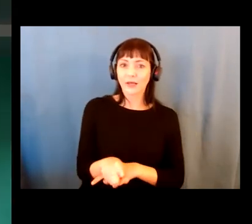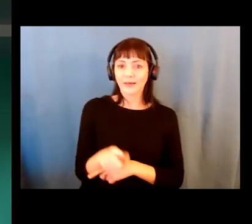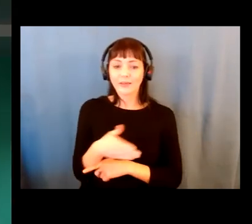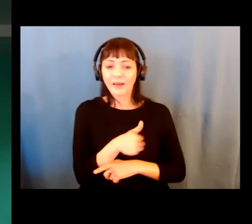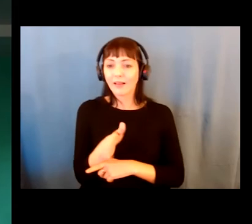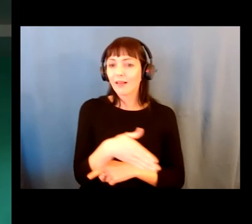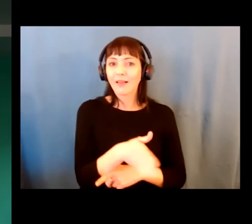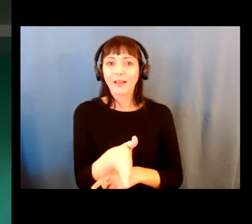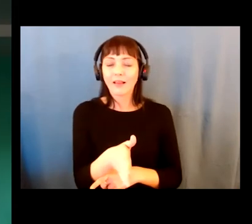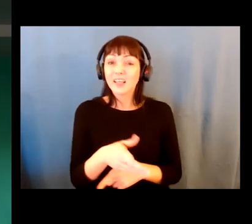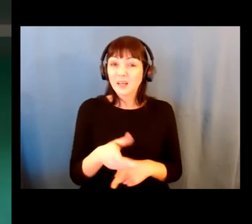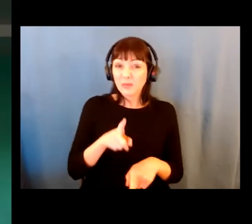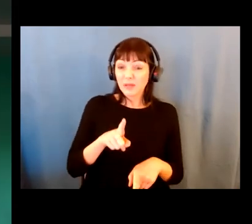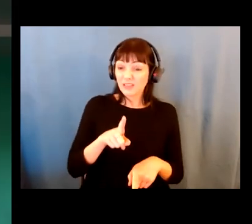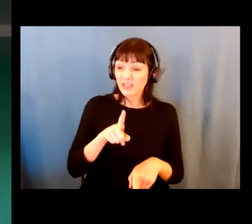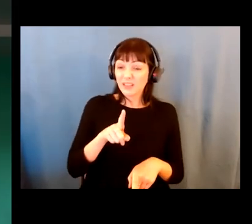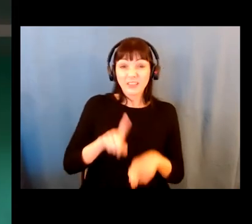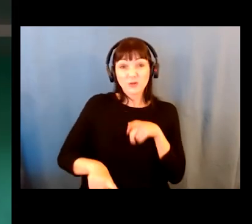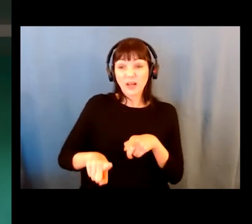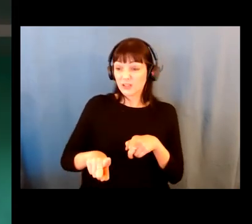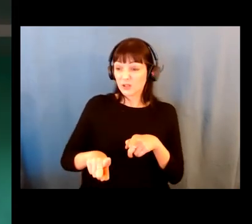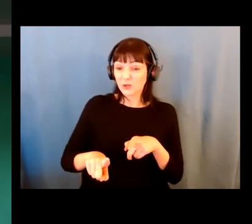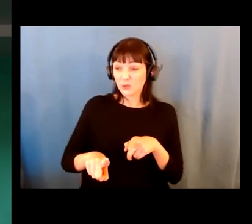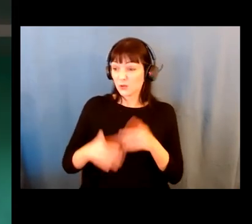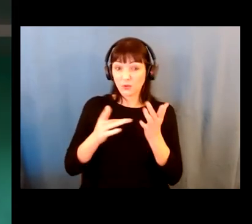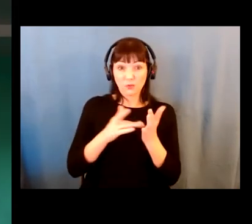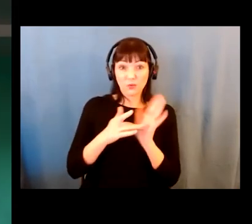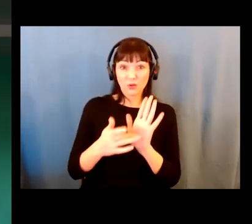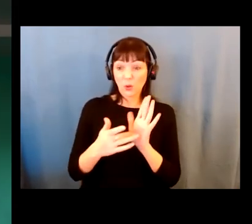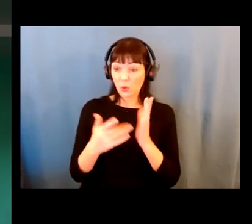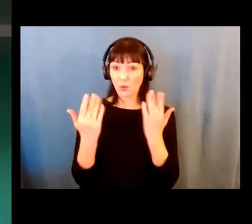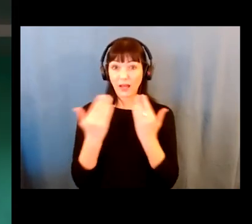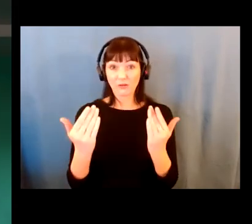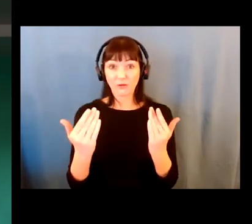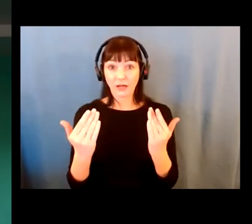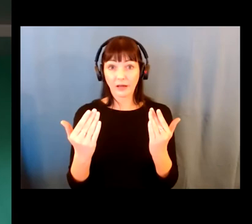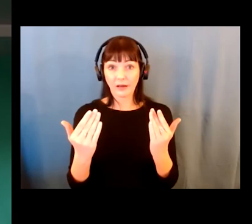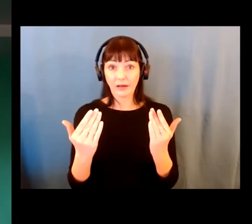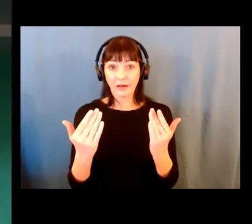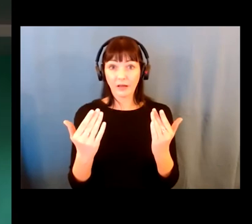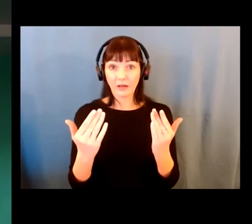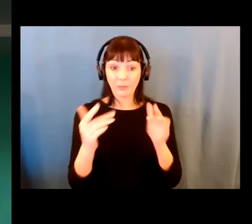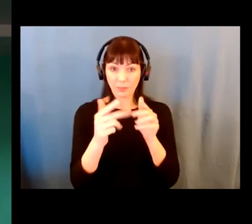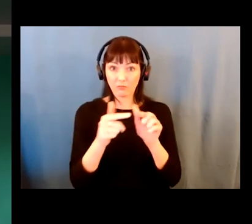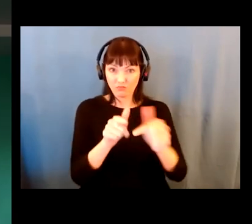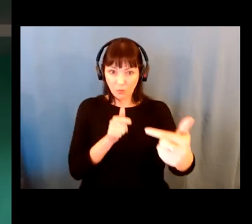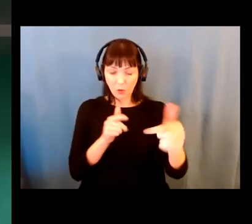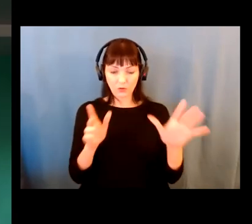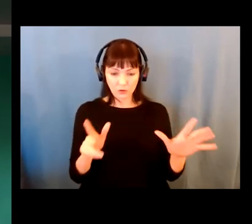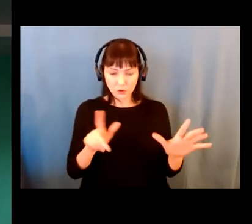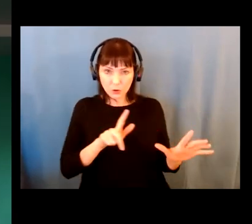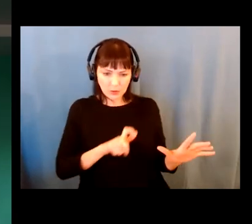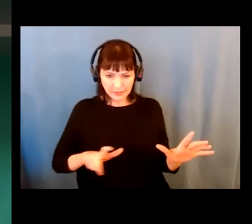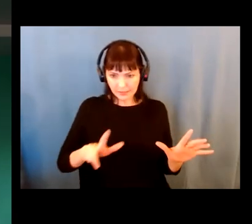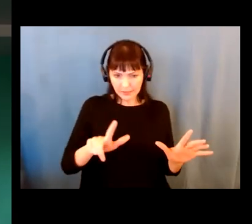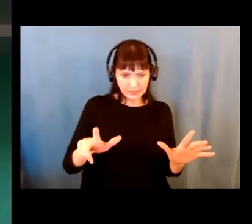to replicate the gallery, and yet you get into the gallery and you're clicking, and there's no access provision within that